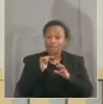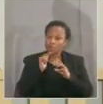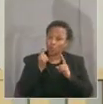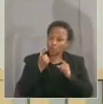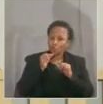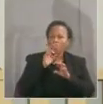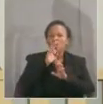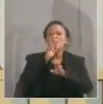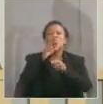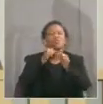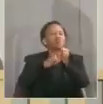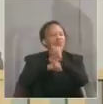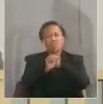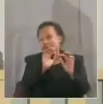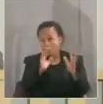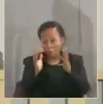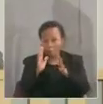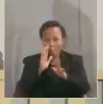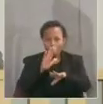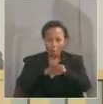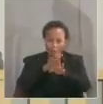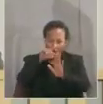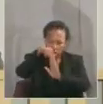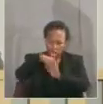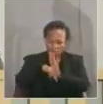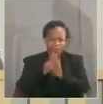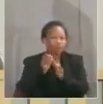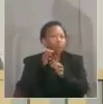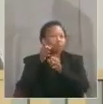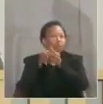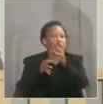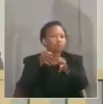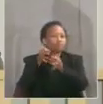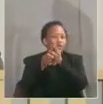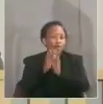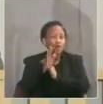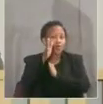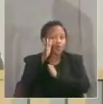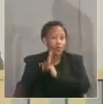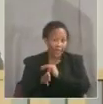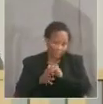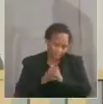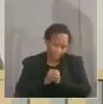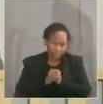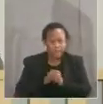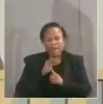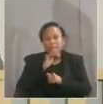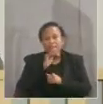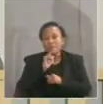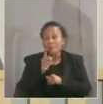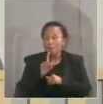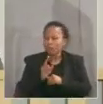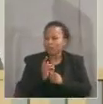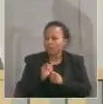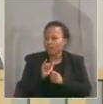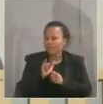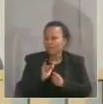reporting structures. But it means that even if you are